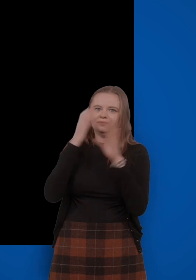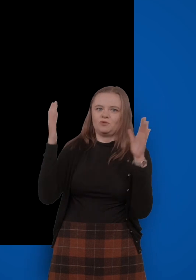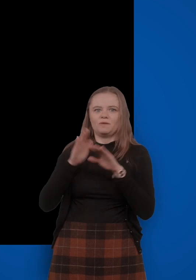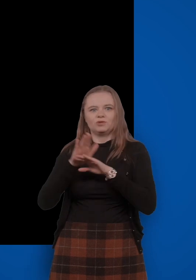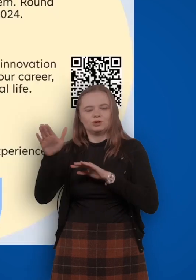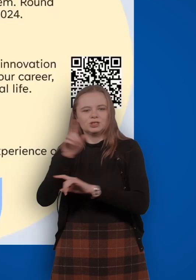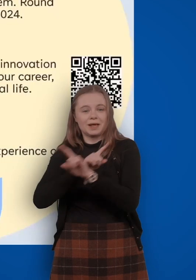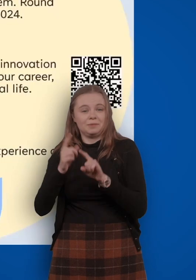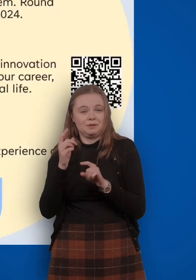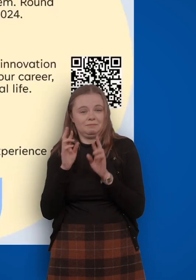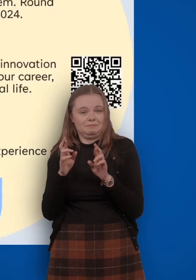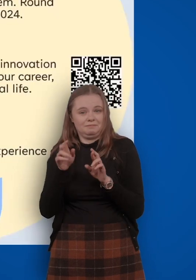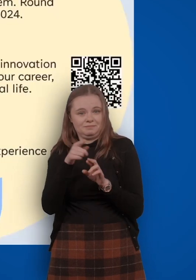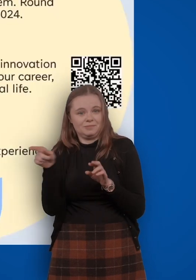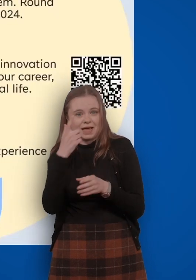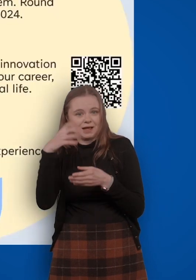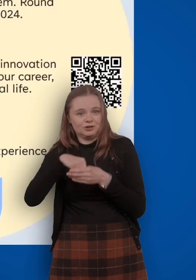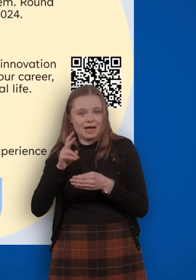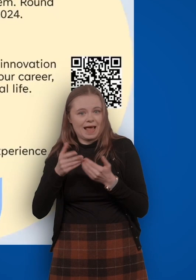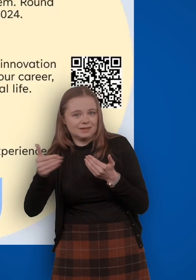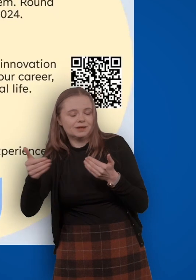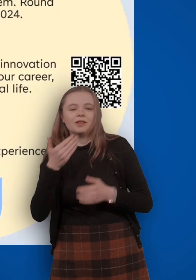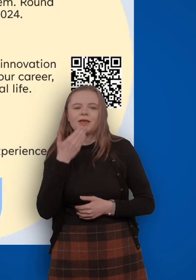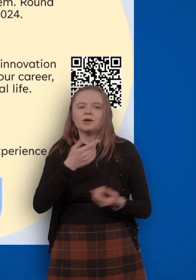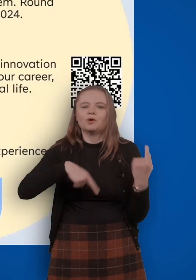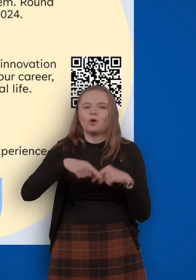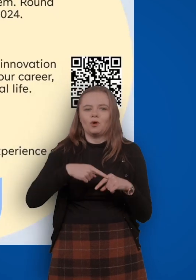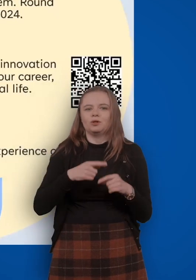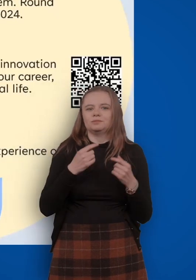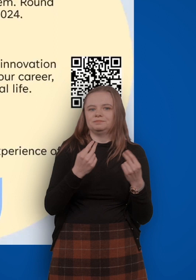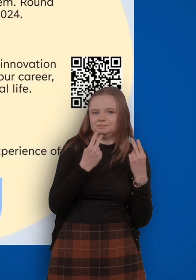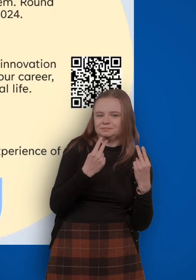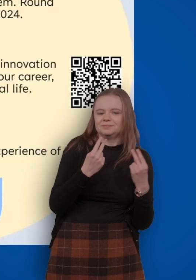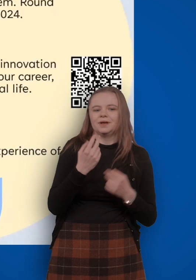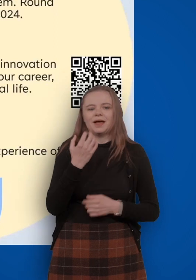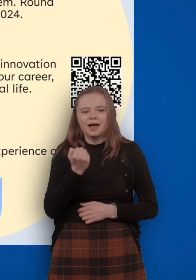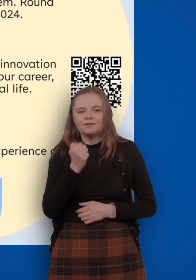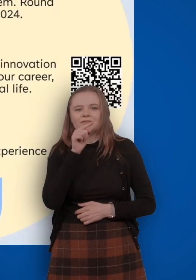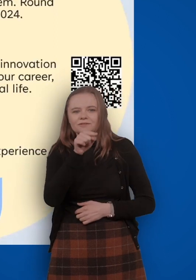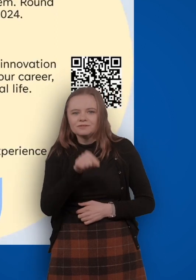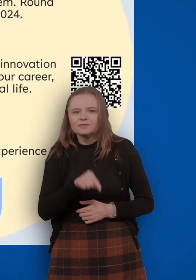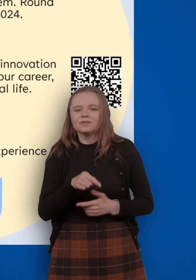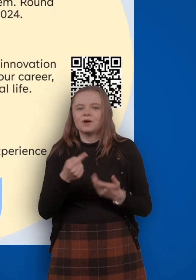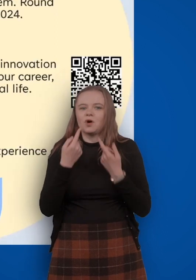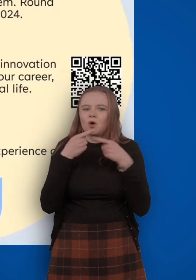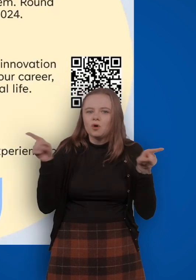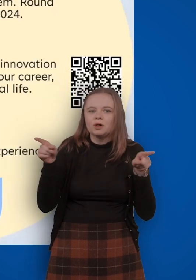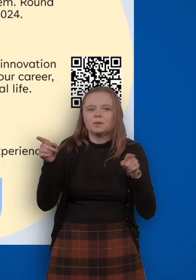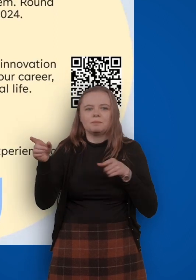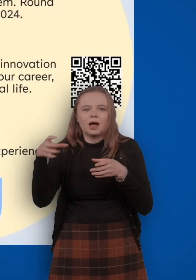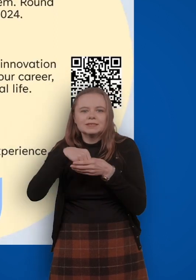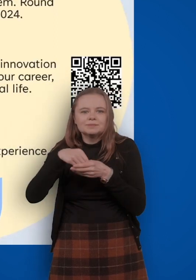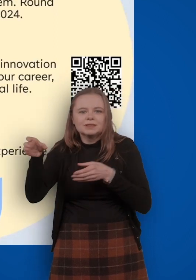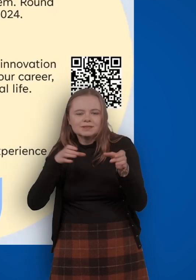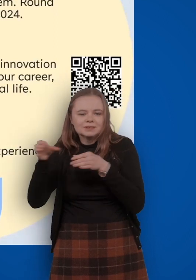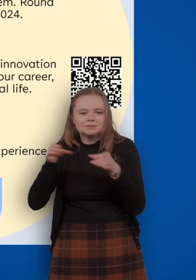you on again. Thank you again, everyone, for joining us. You can see there's some active calls for participants going out. Please